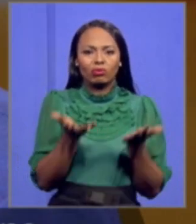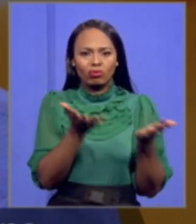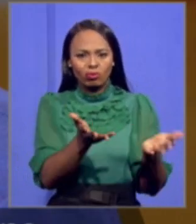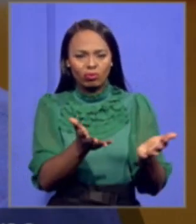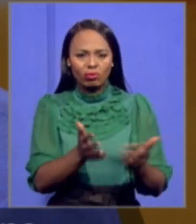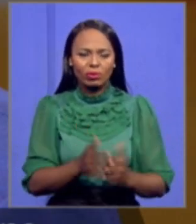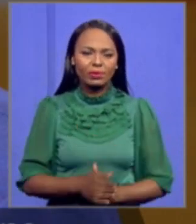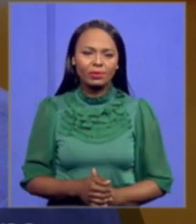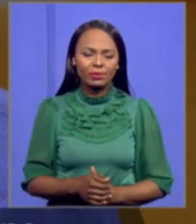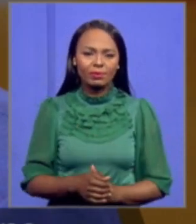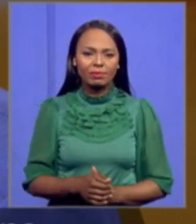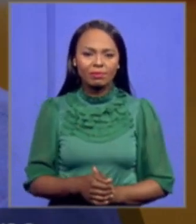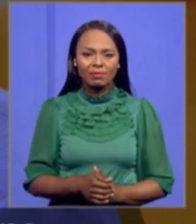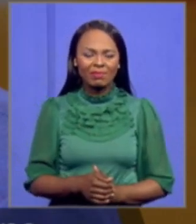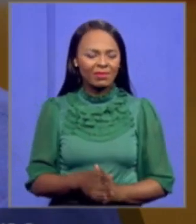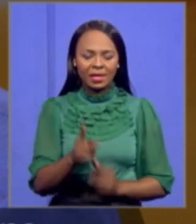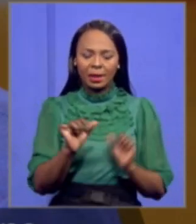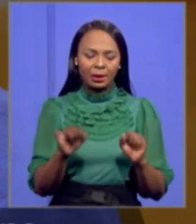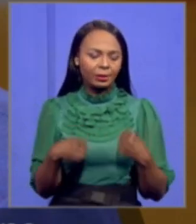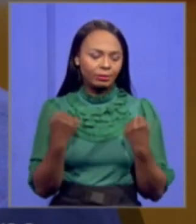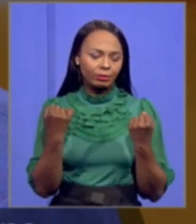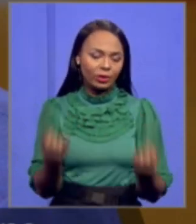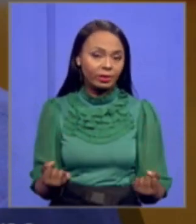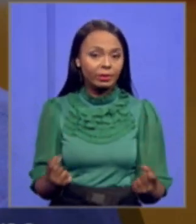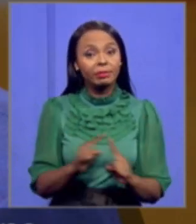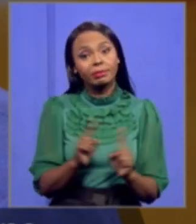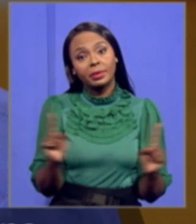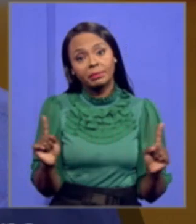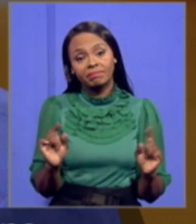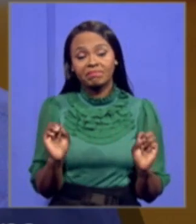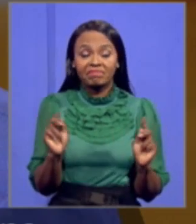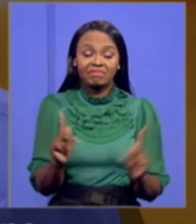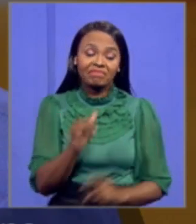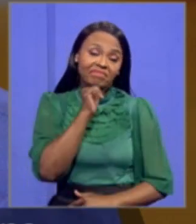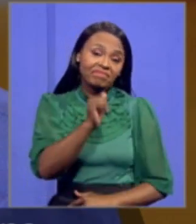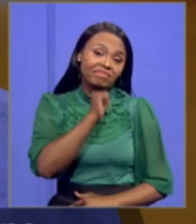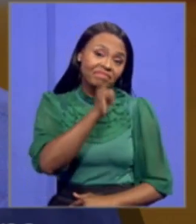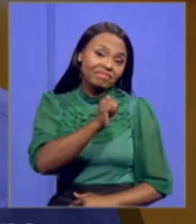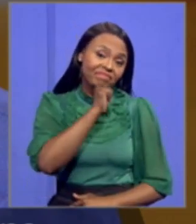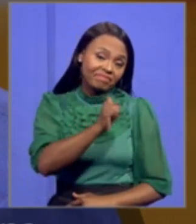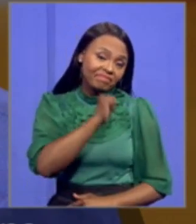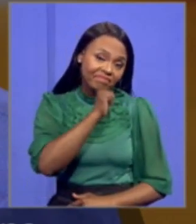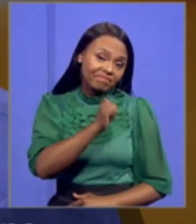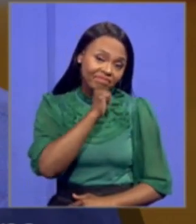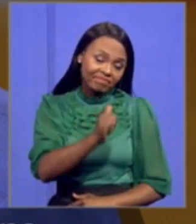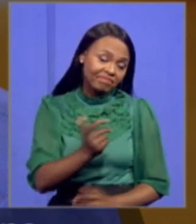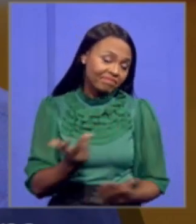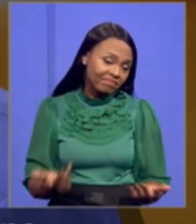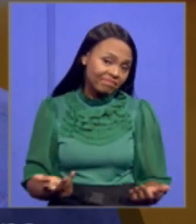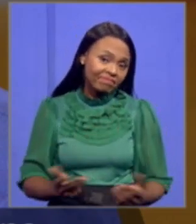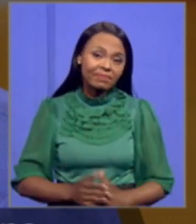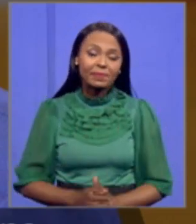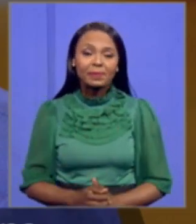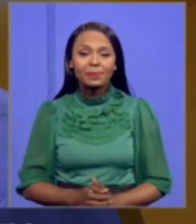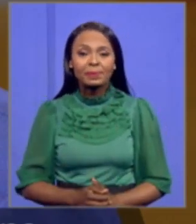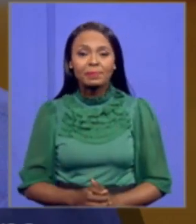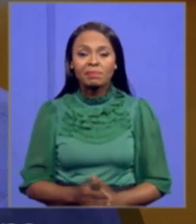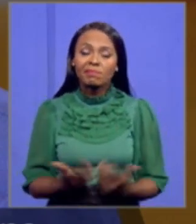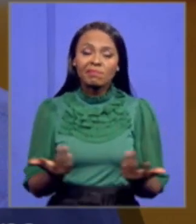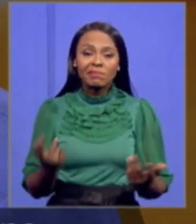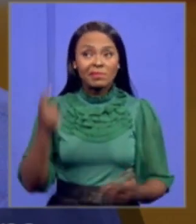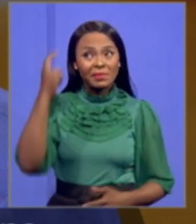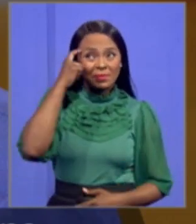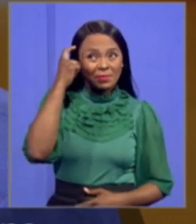It's impossible. But okay, it is what it is, and I think that